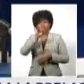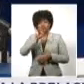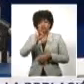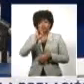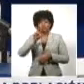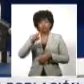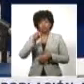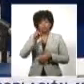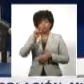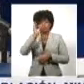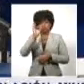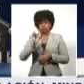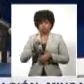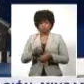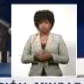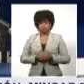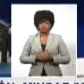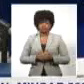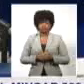47.1%.